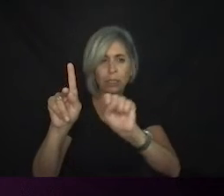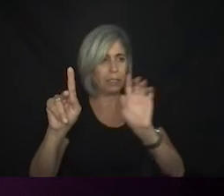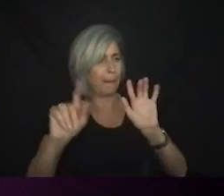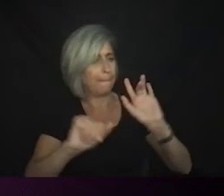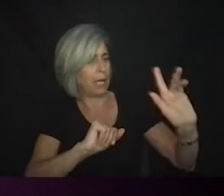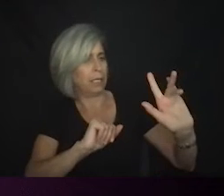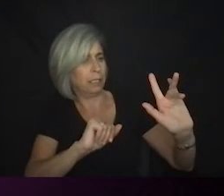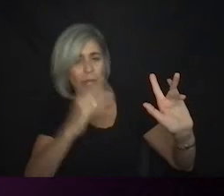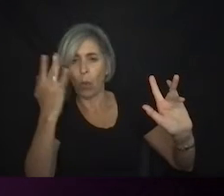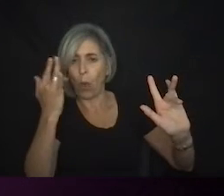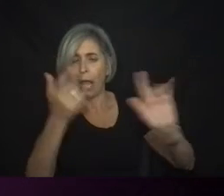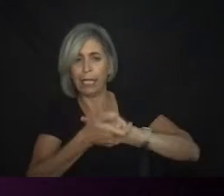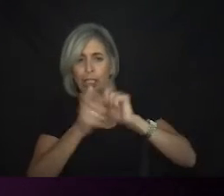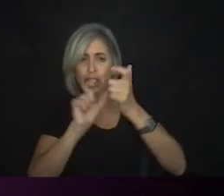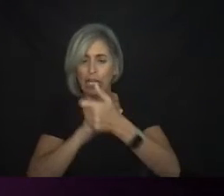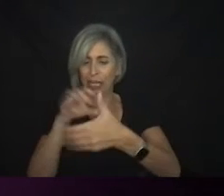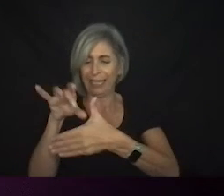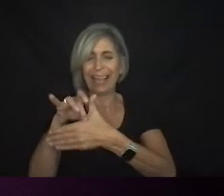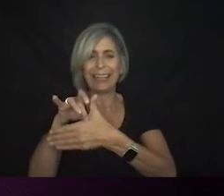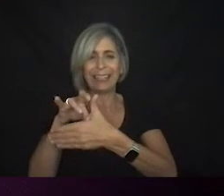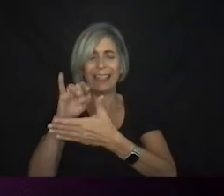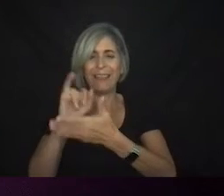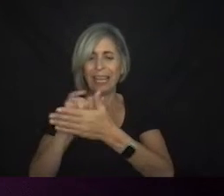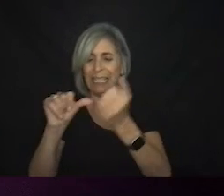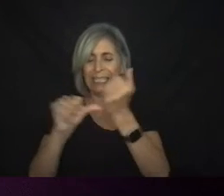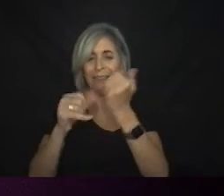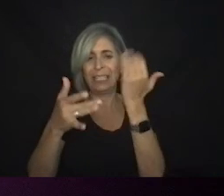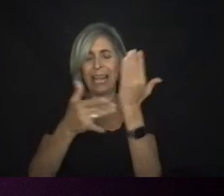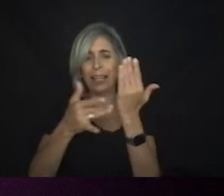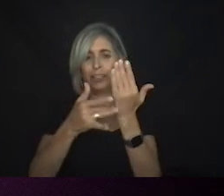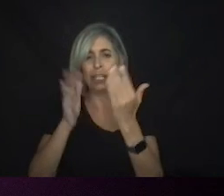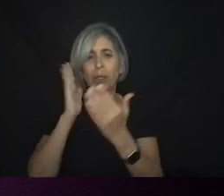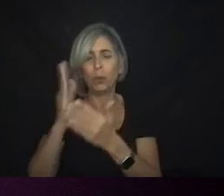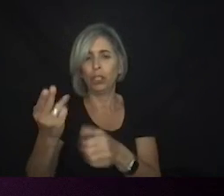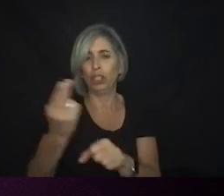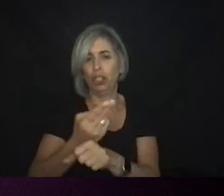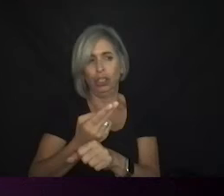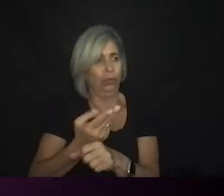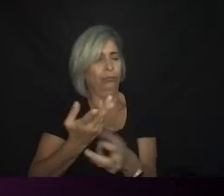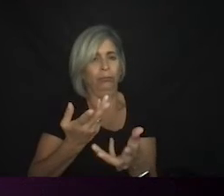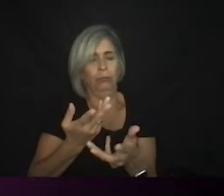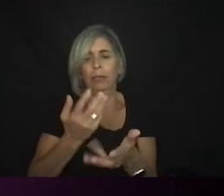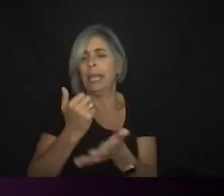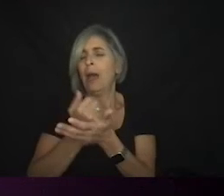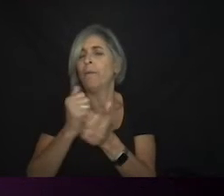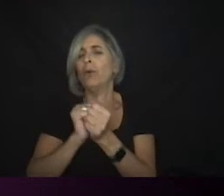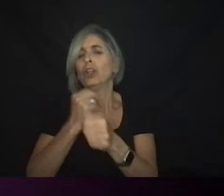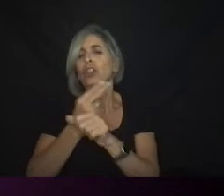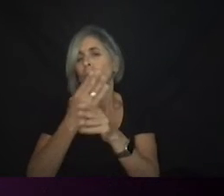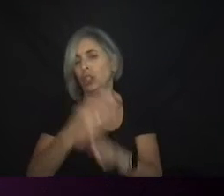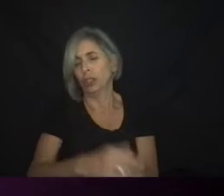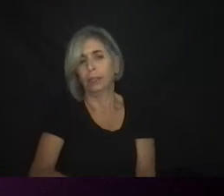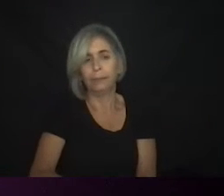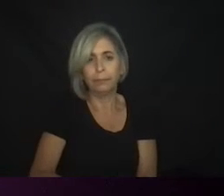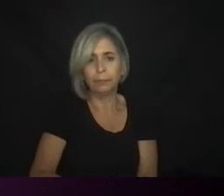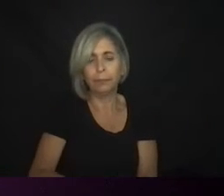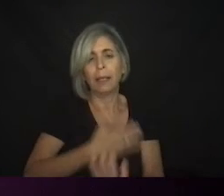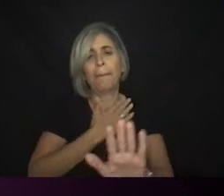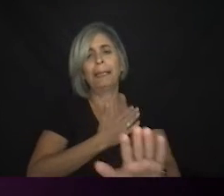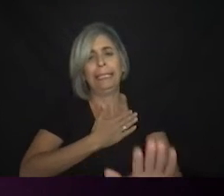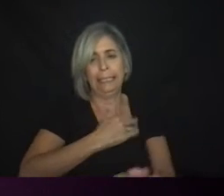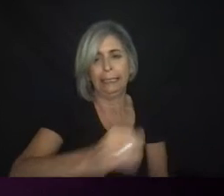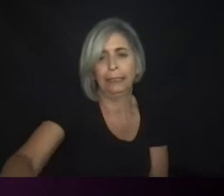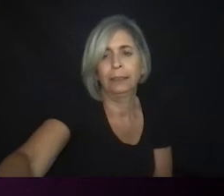it does change the context that assistive technology tools will kind of like give to users. So